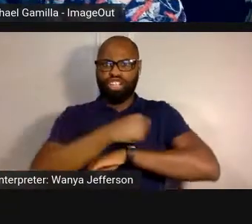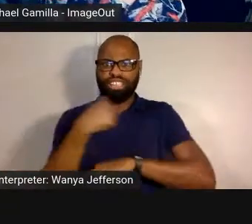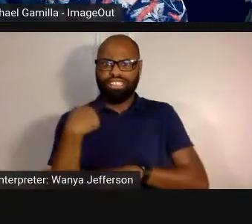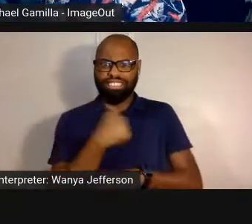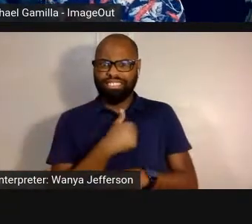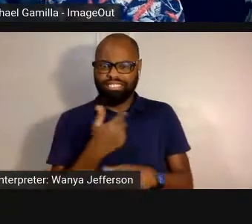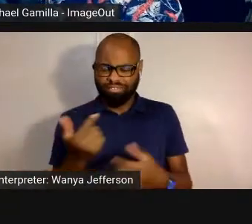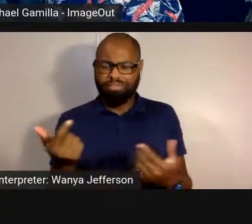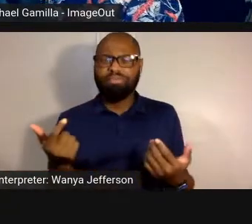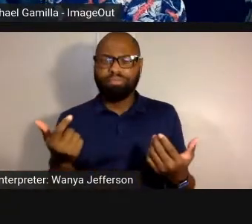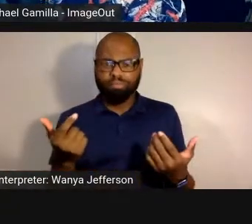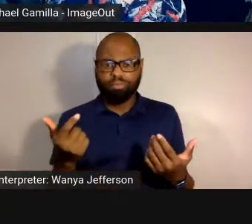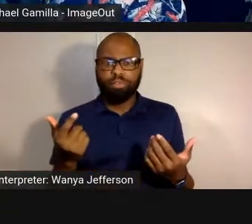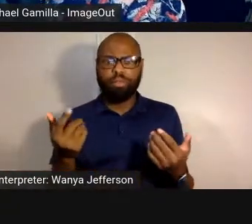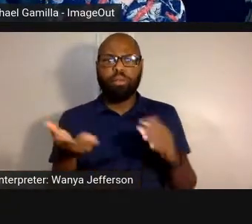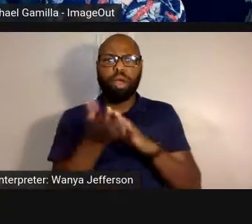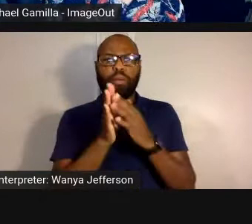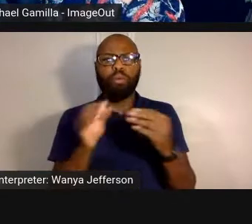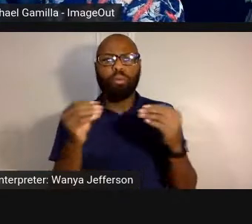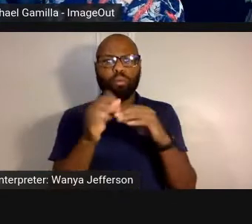mainstream. So